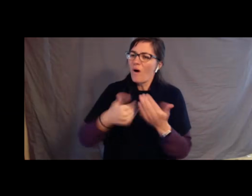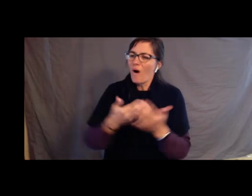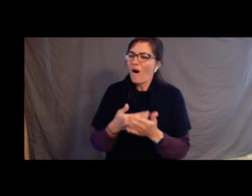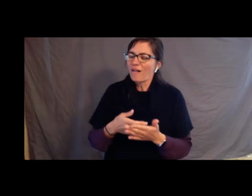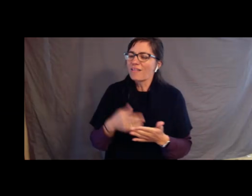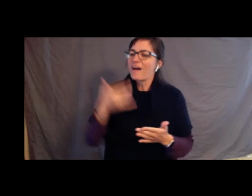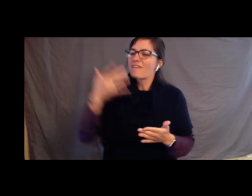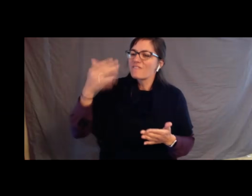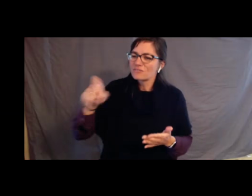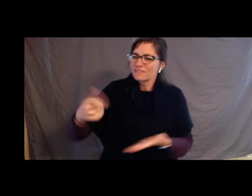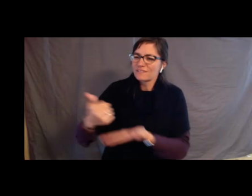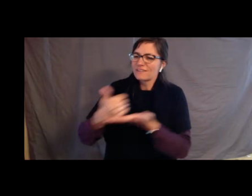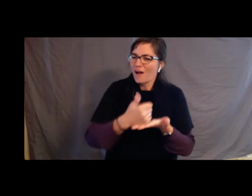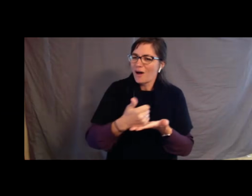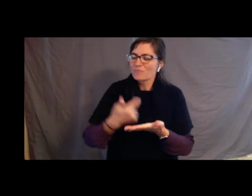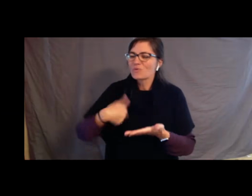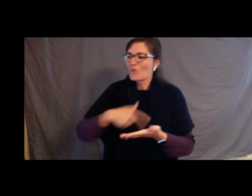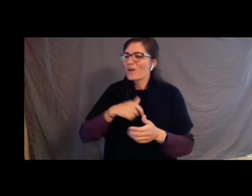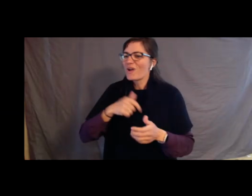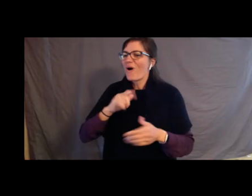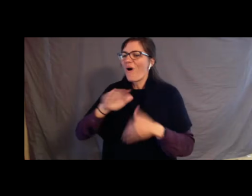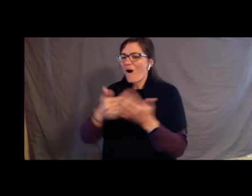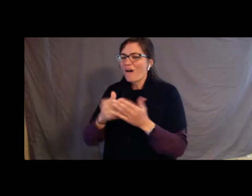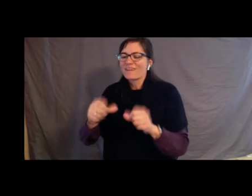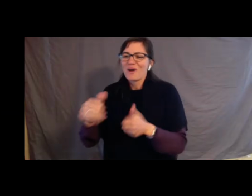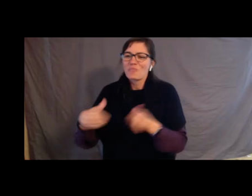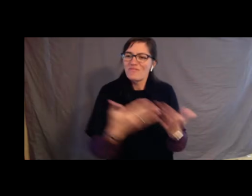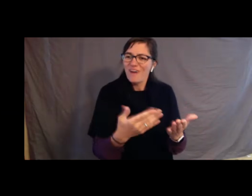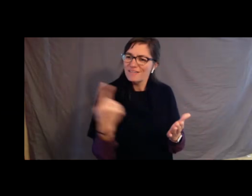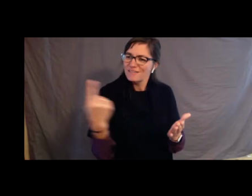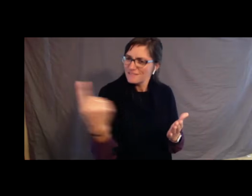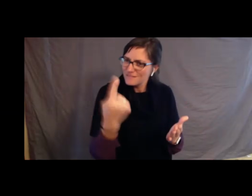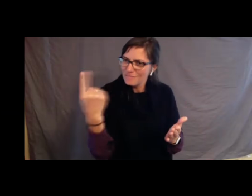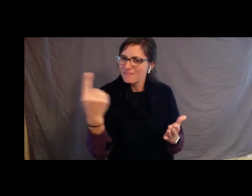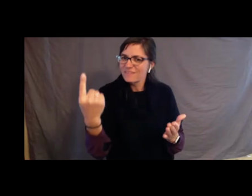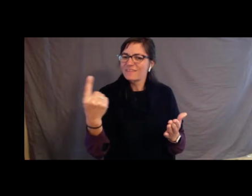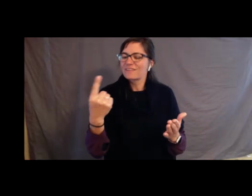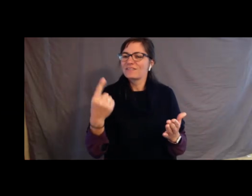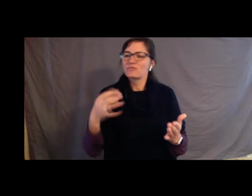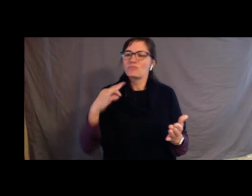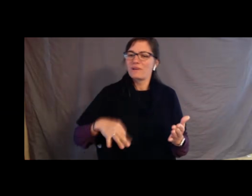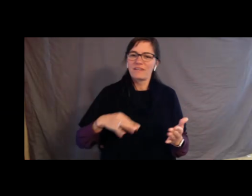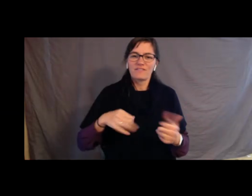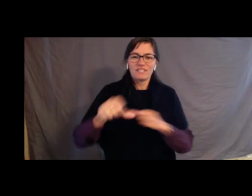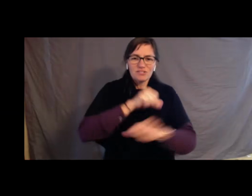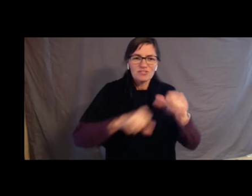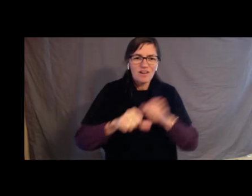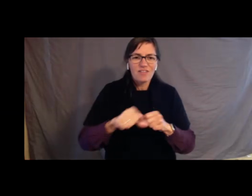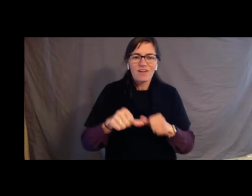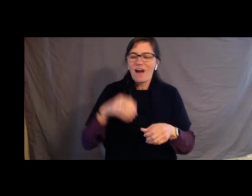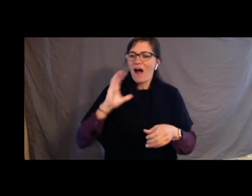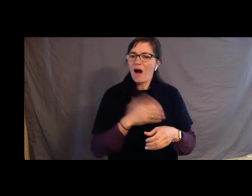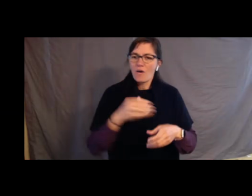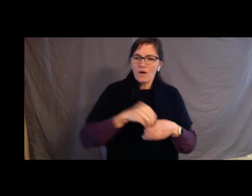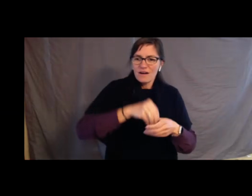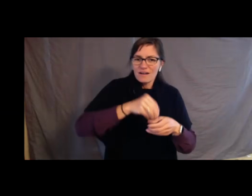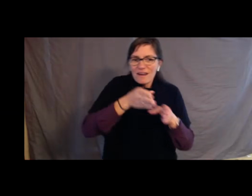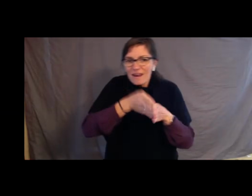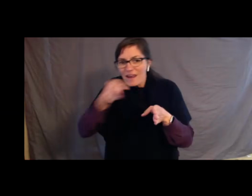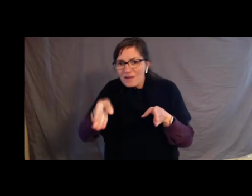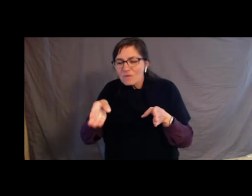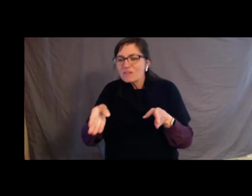this world. And that's one of the things that connects us as neighbors in our own way, each one of us as a giver and a receiver. And when I think